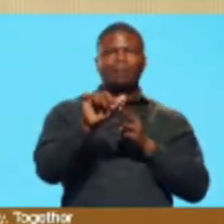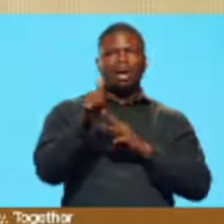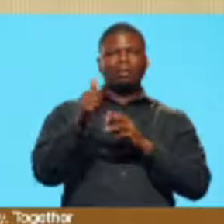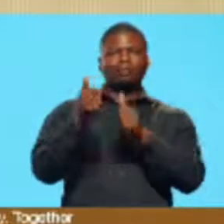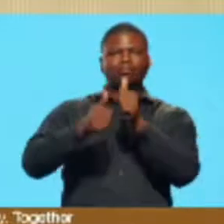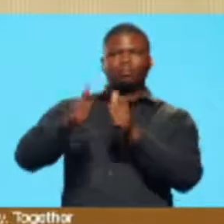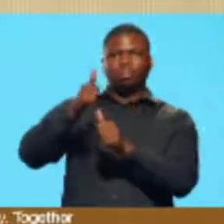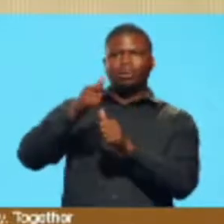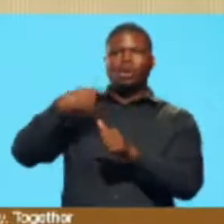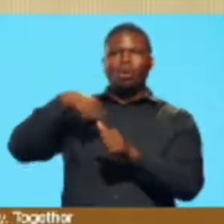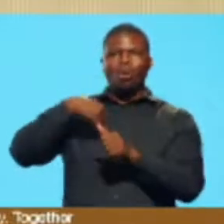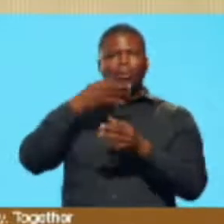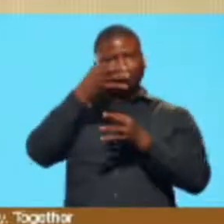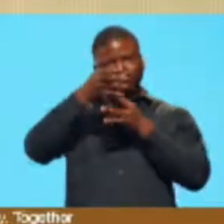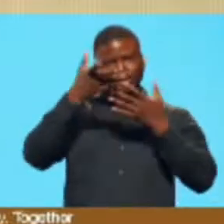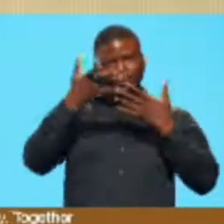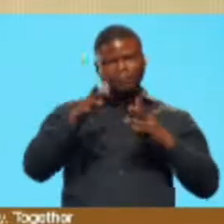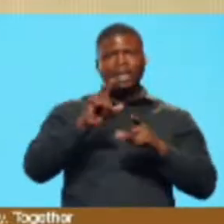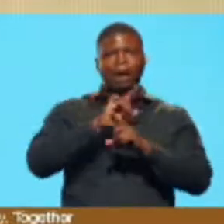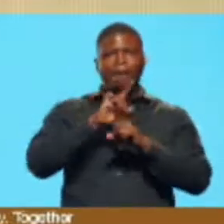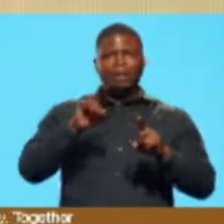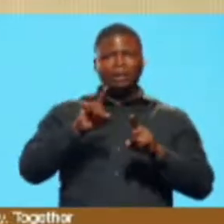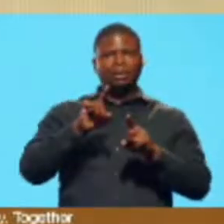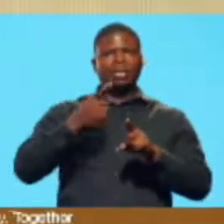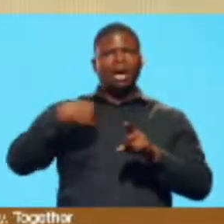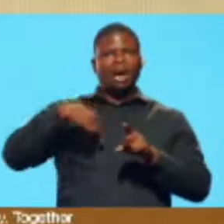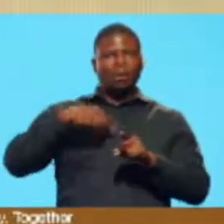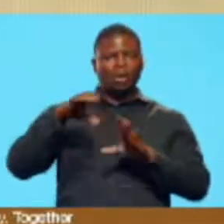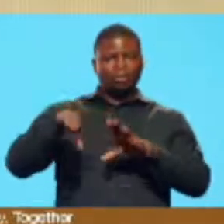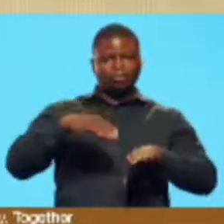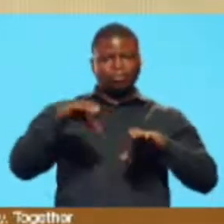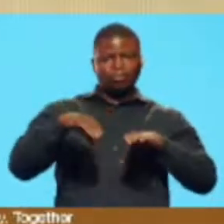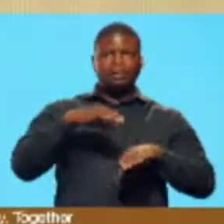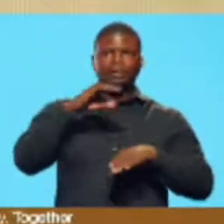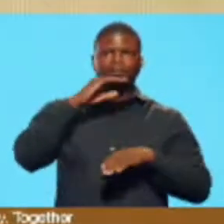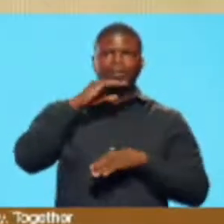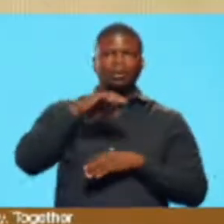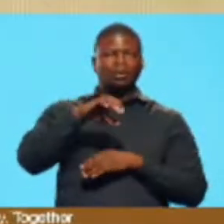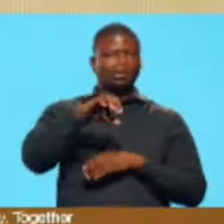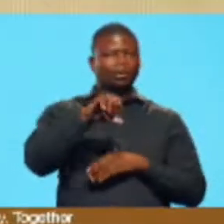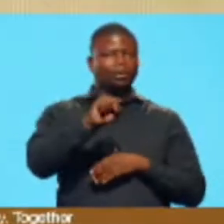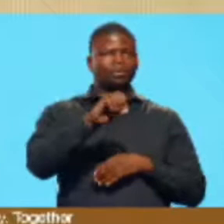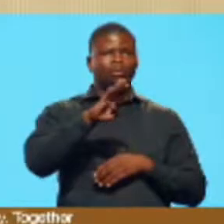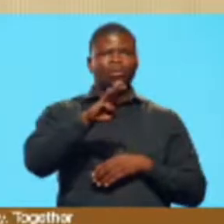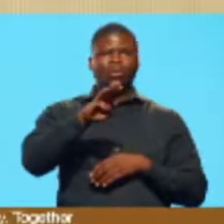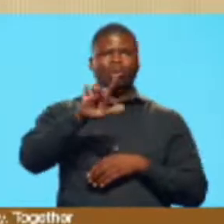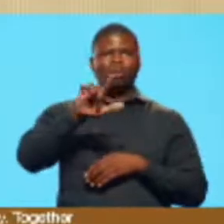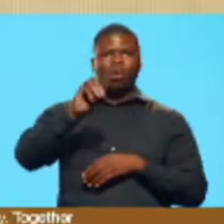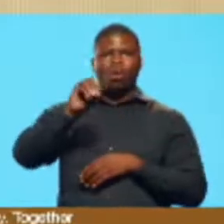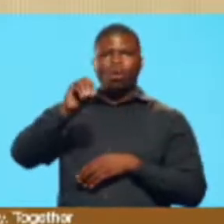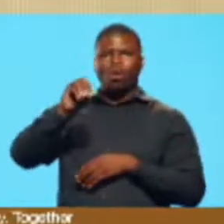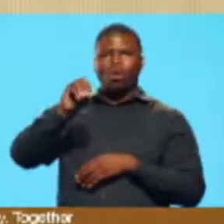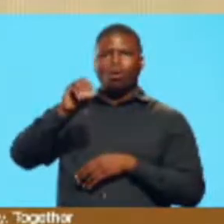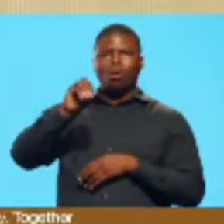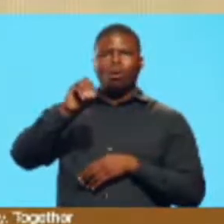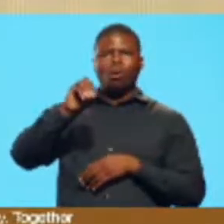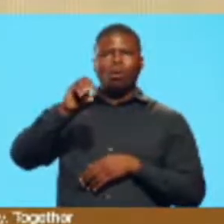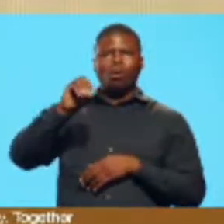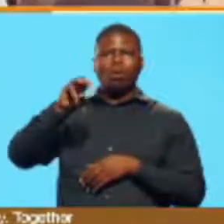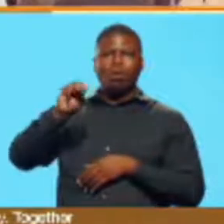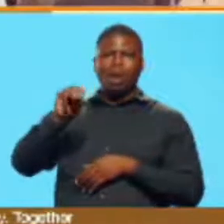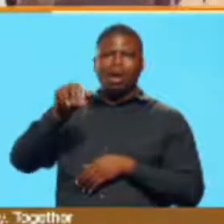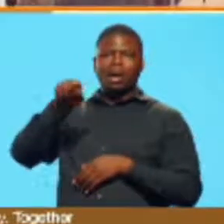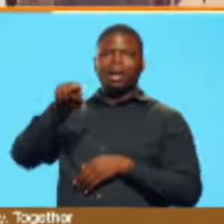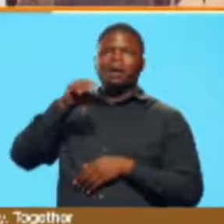And from this exercise, we are not leaving out ISPLUMA because it also needs data for their plans as well. So